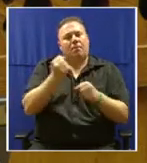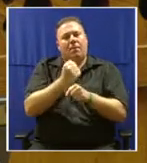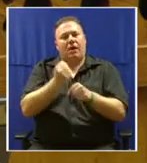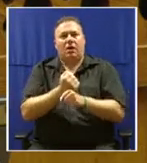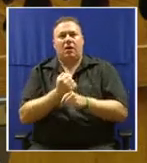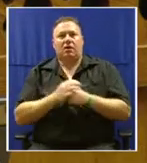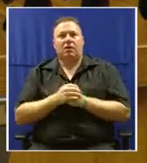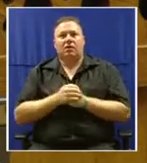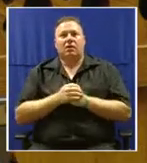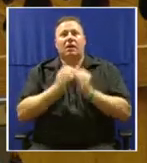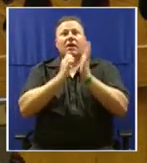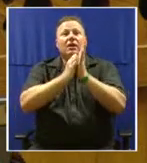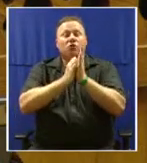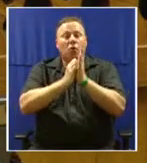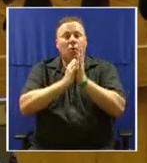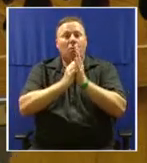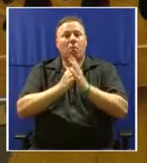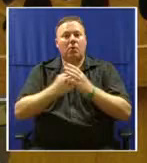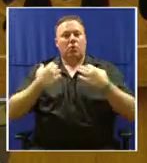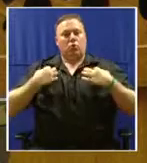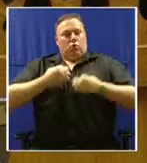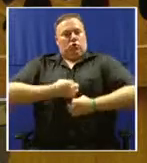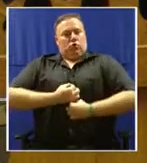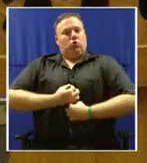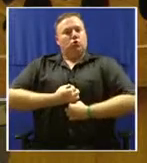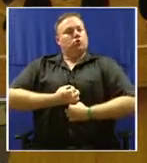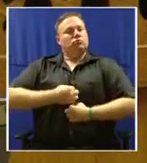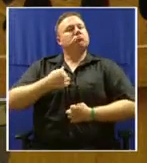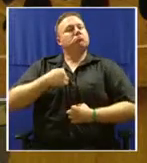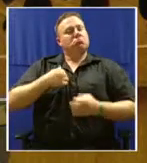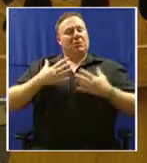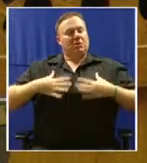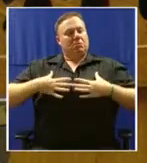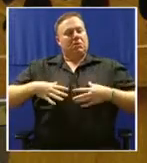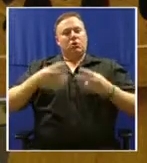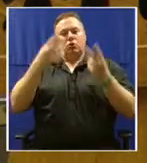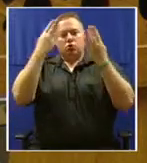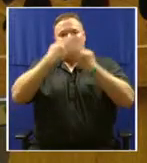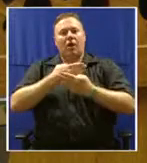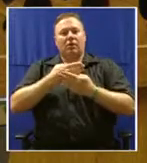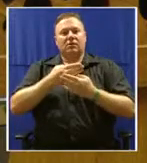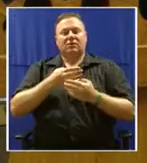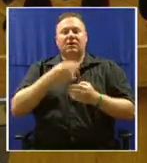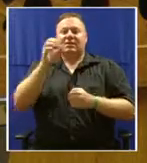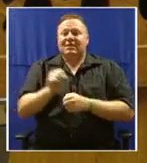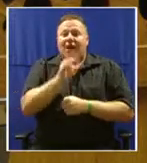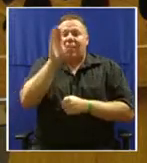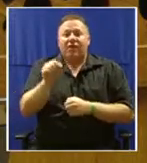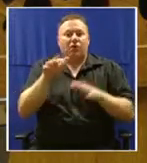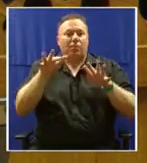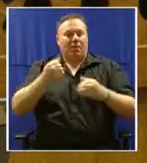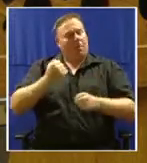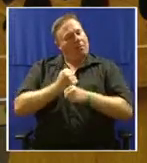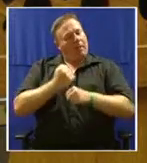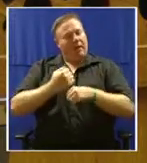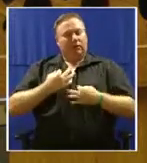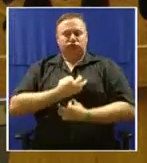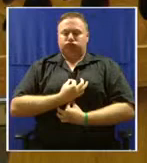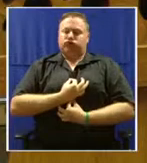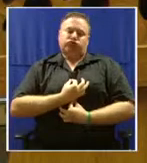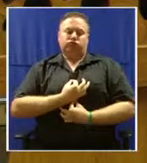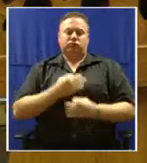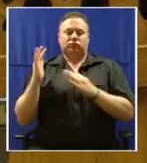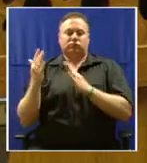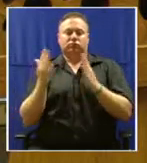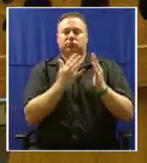suit I'm wearing tonight, is locally made by South African workers. This